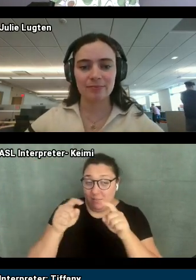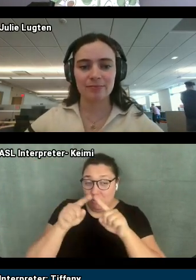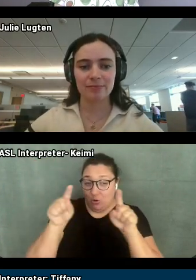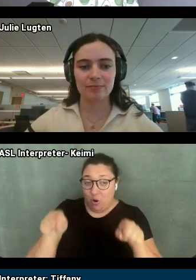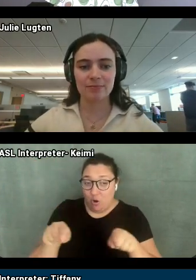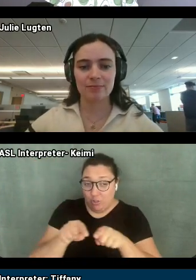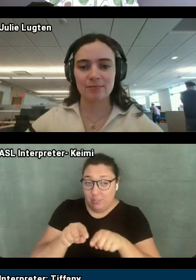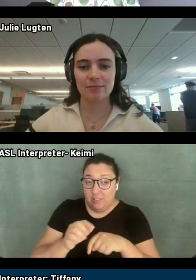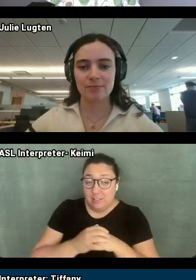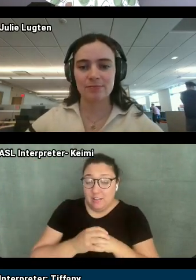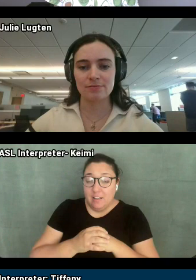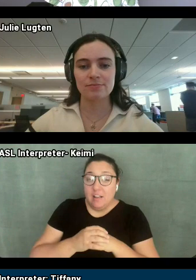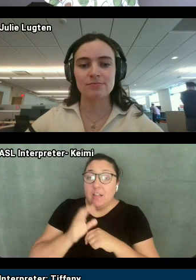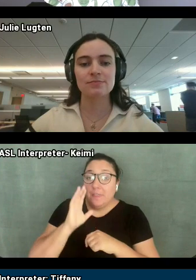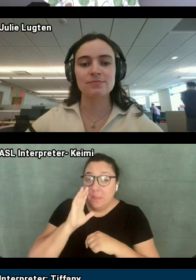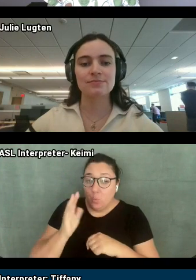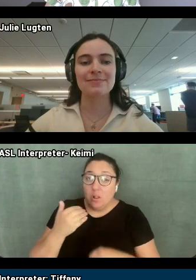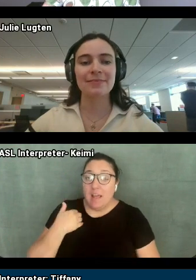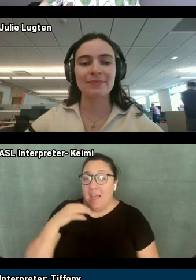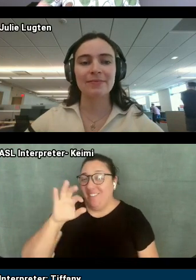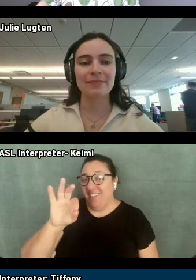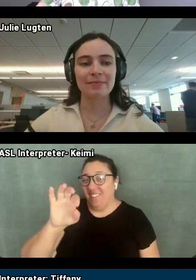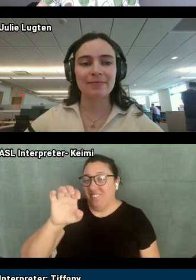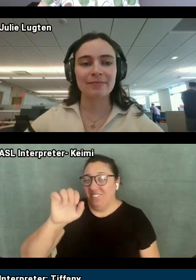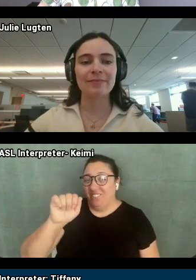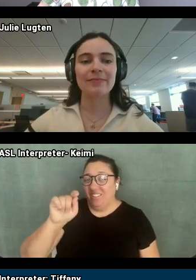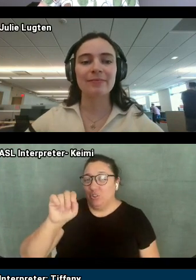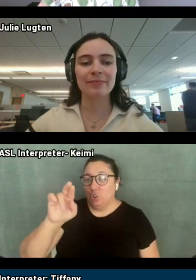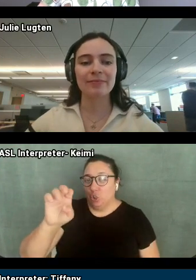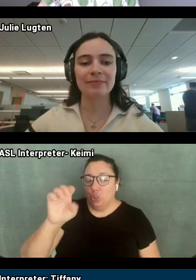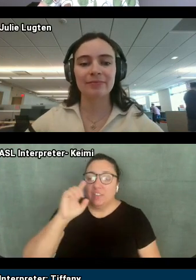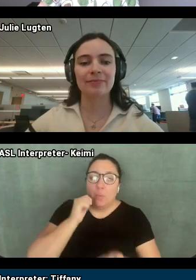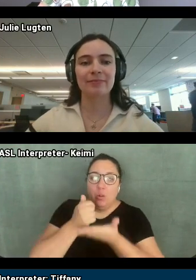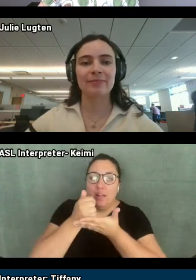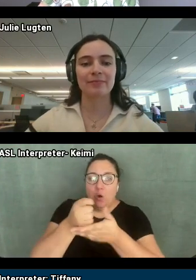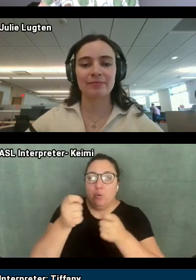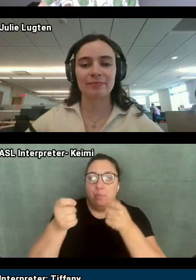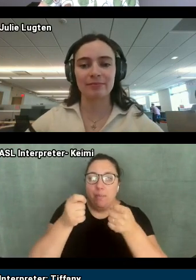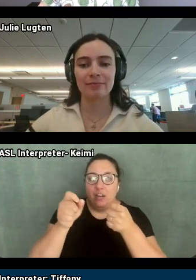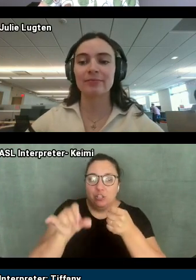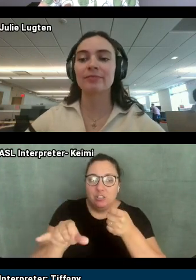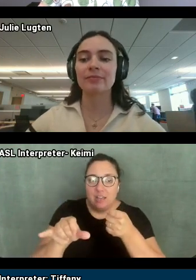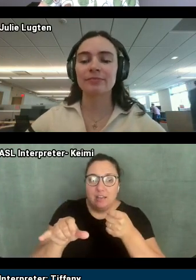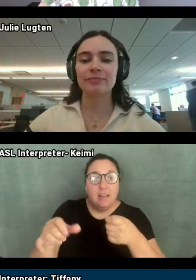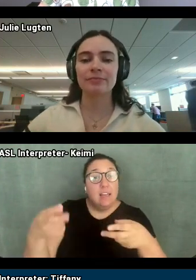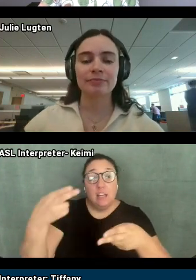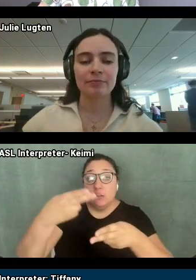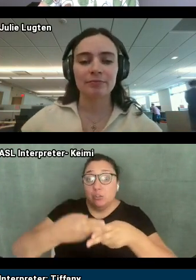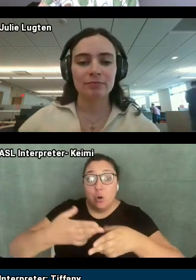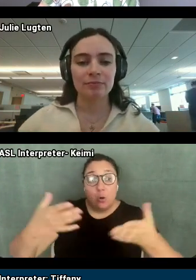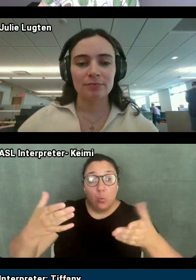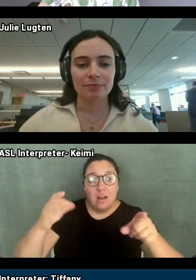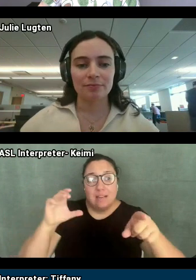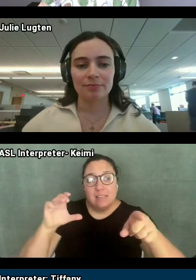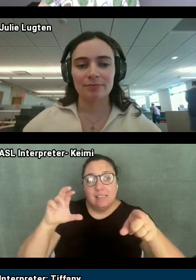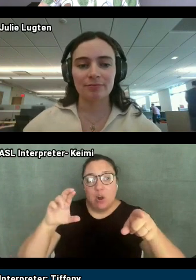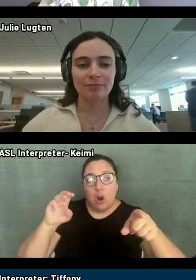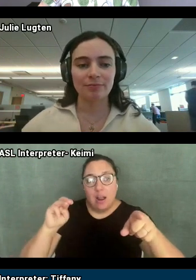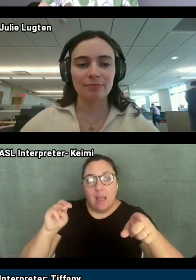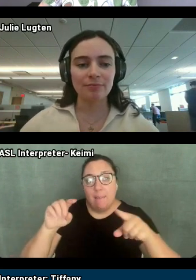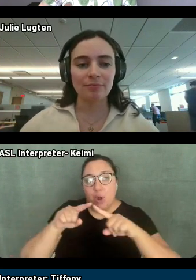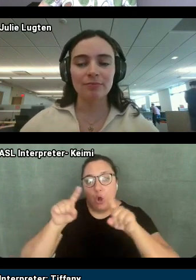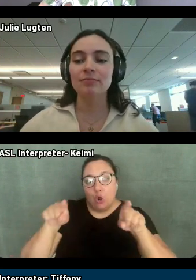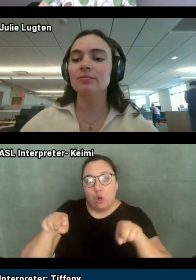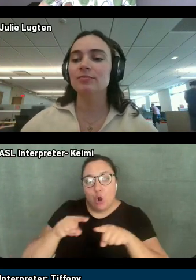you manage that. And that is the CRM card library. So this one is in